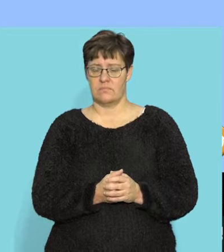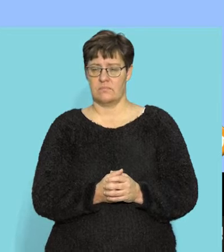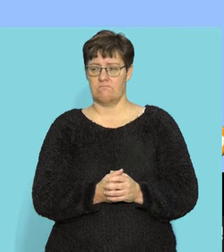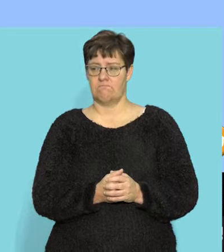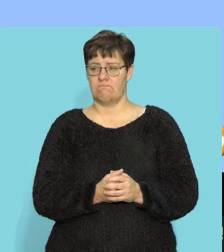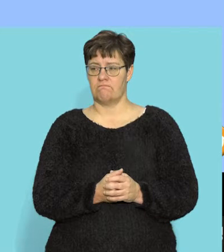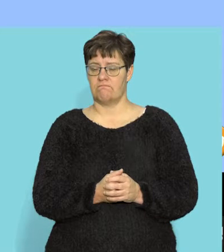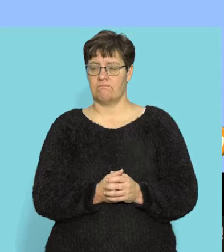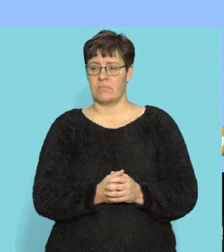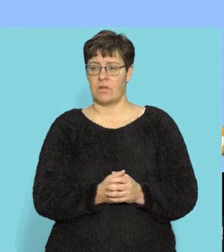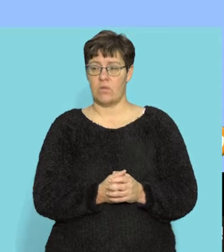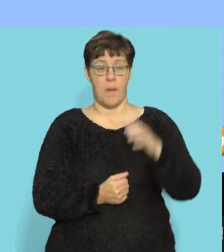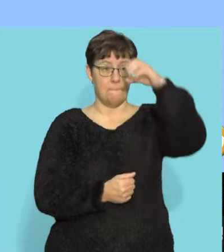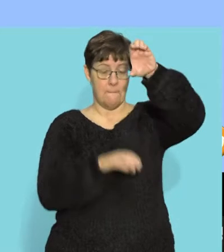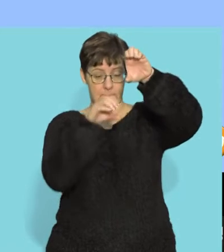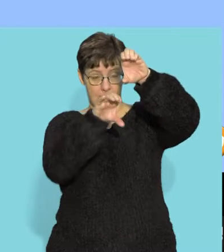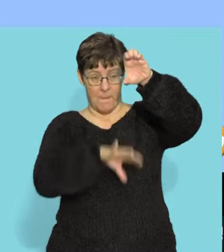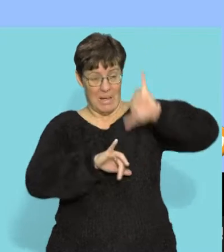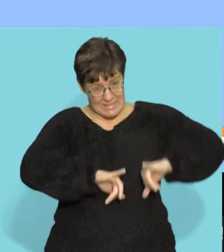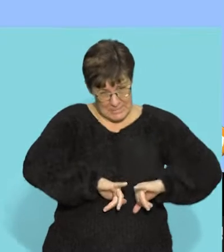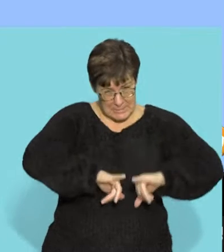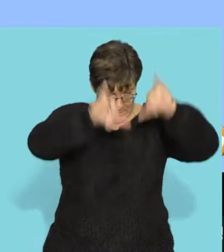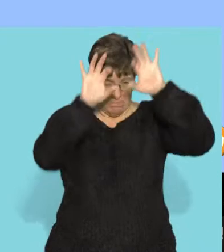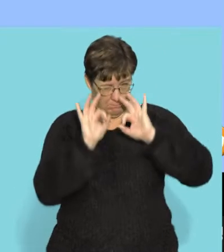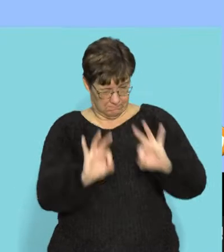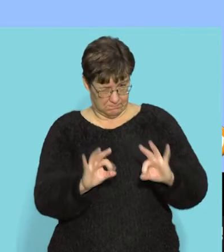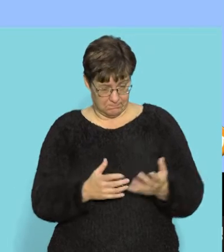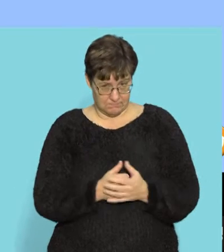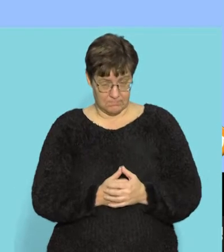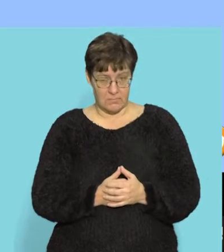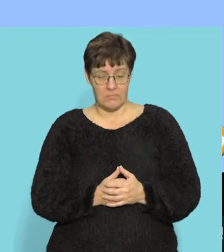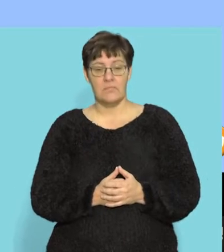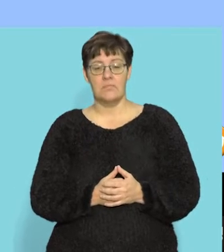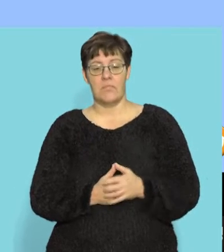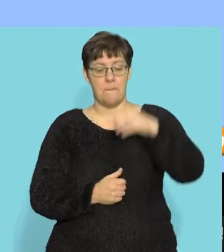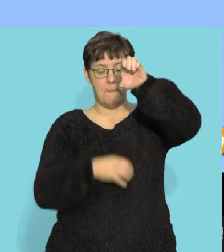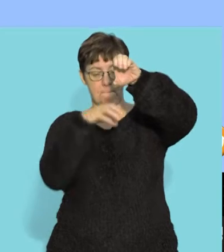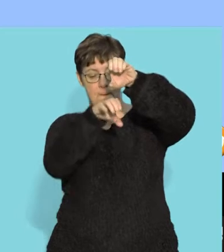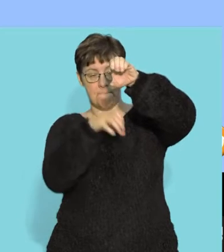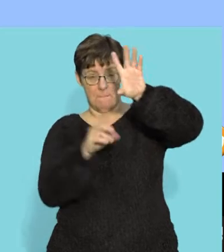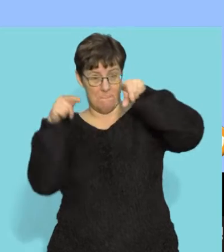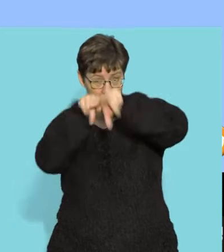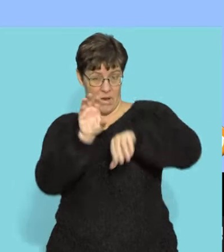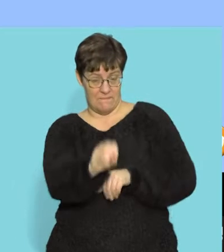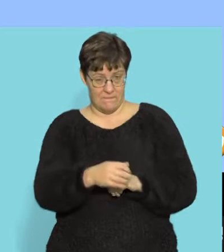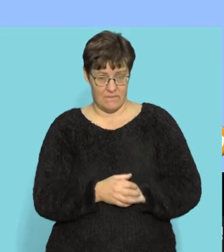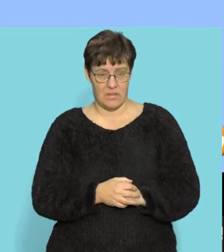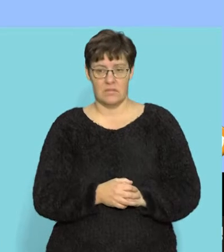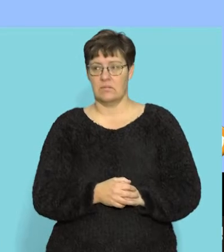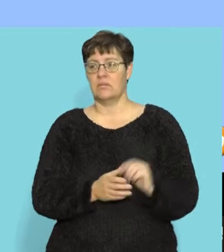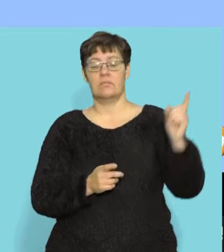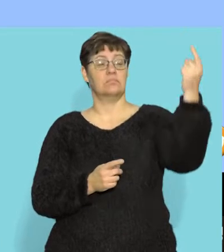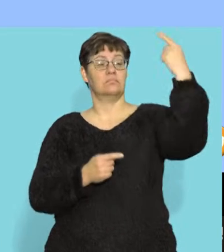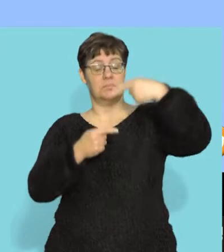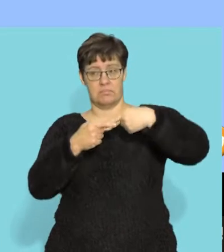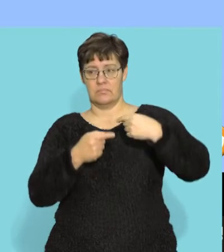Okay, so we've got 3 identical light bulbs that are actually connected in parallel to each other, right? Now we'll